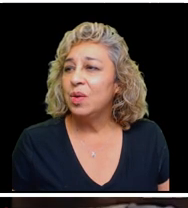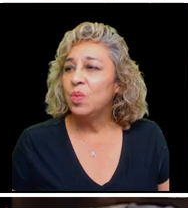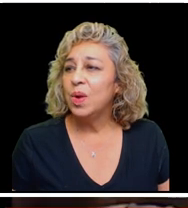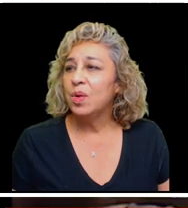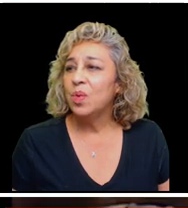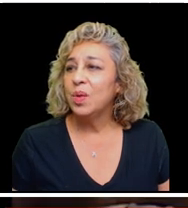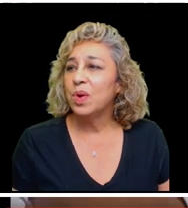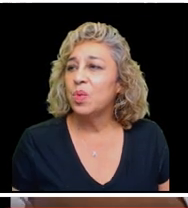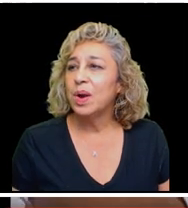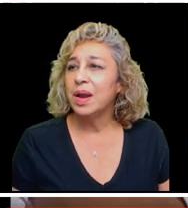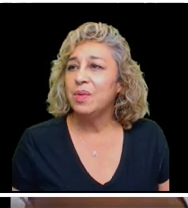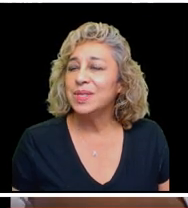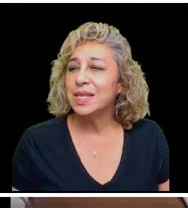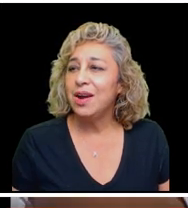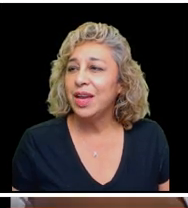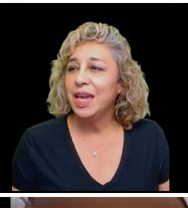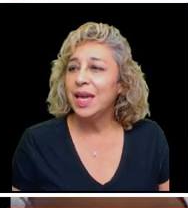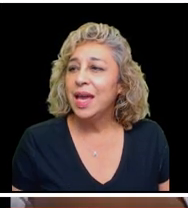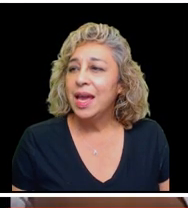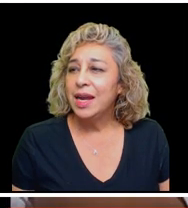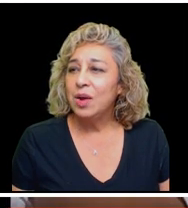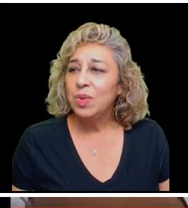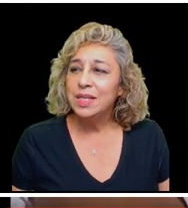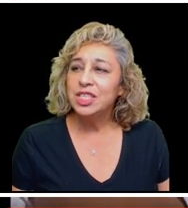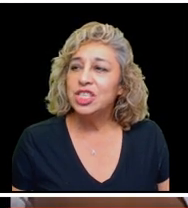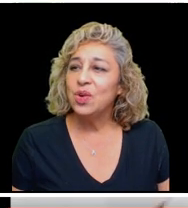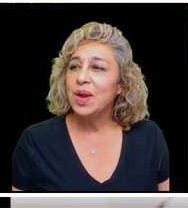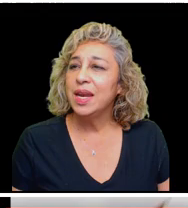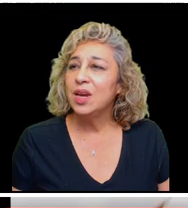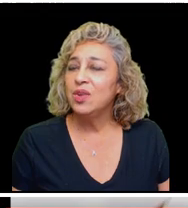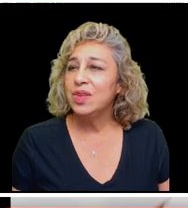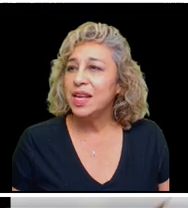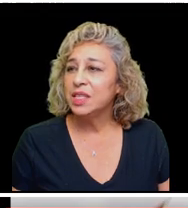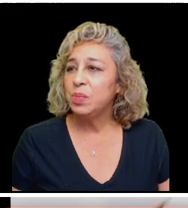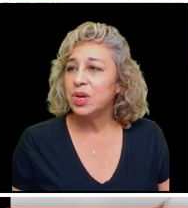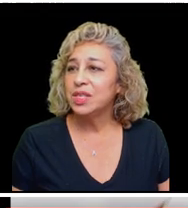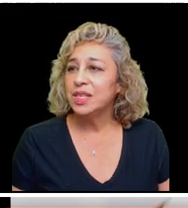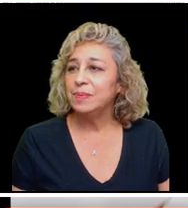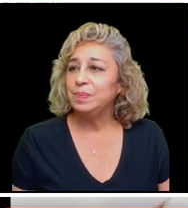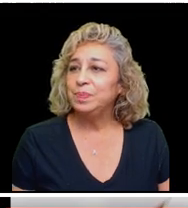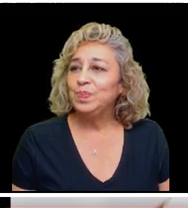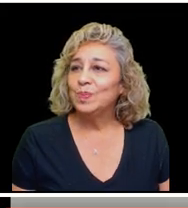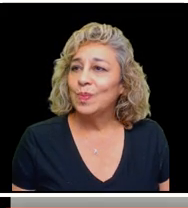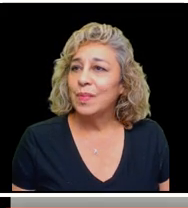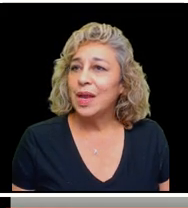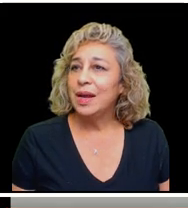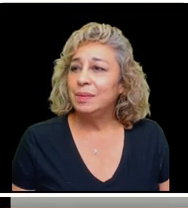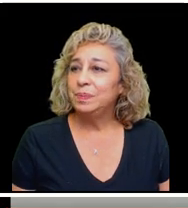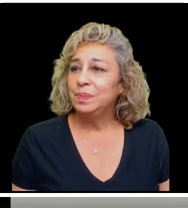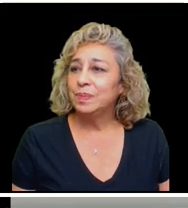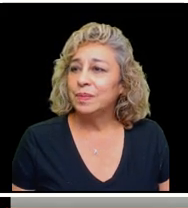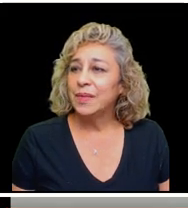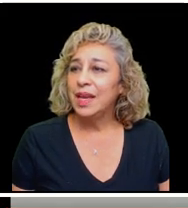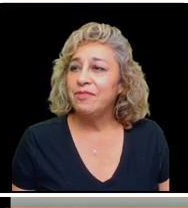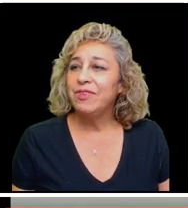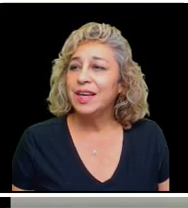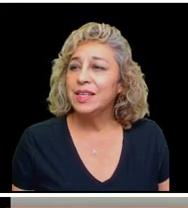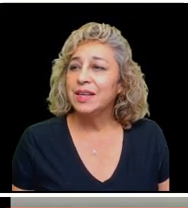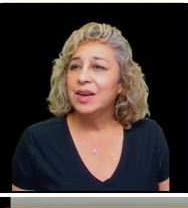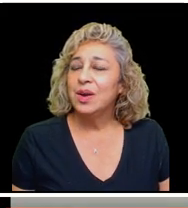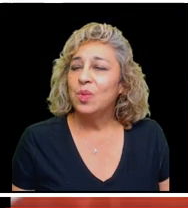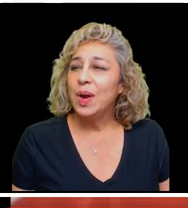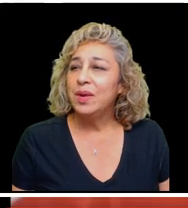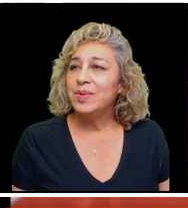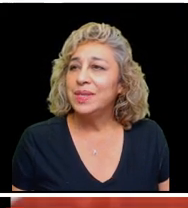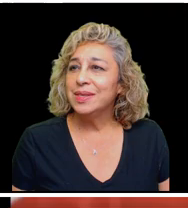where we were where he was talking now let's just go ahead and go to the next person in fact